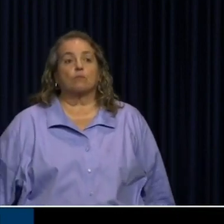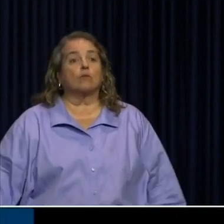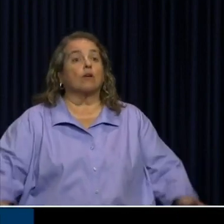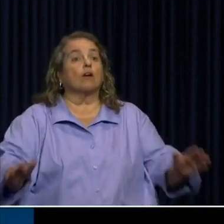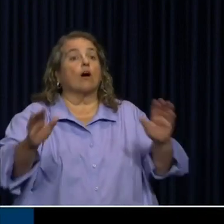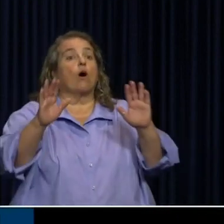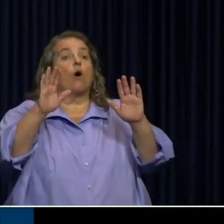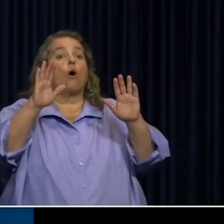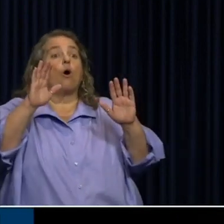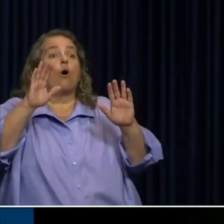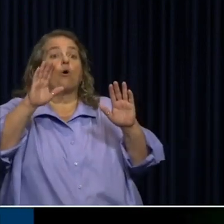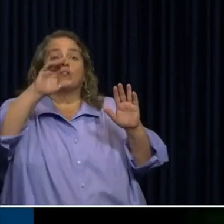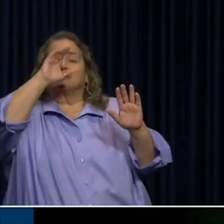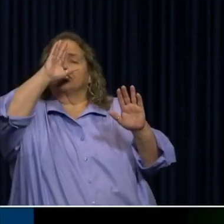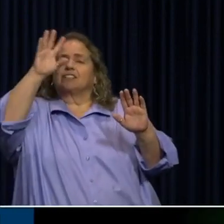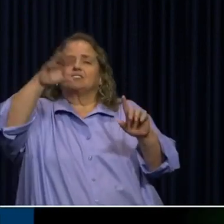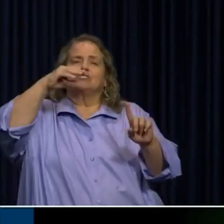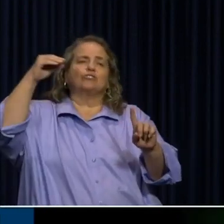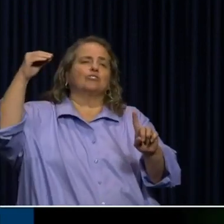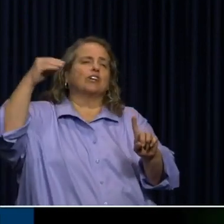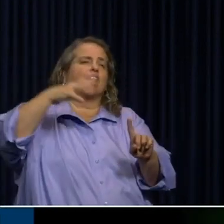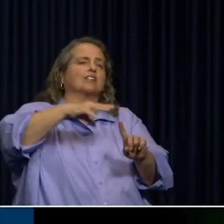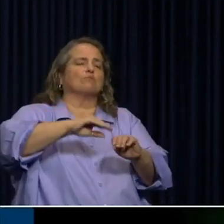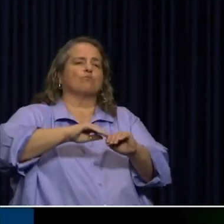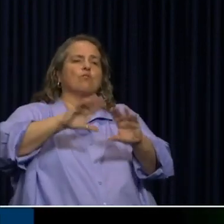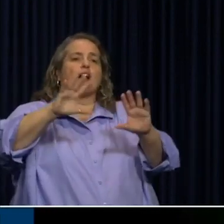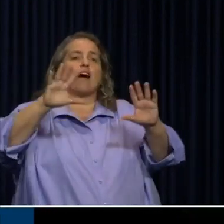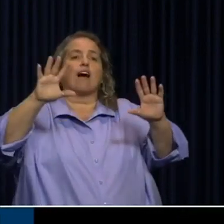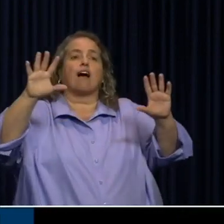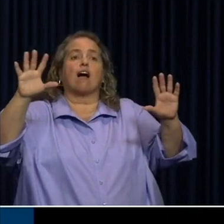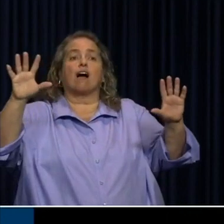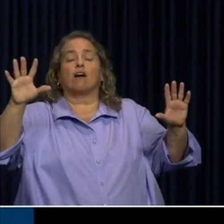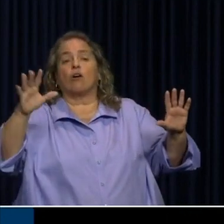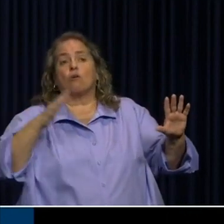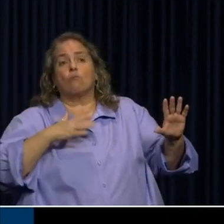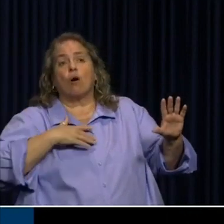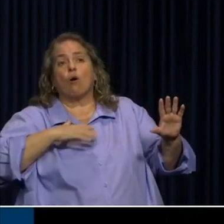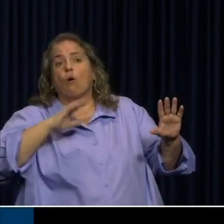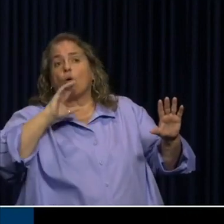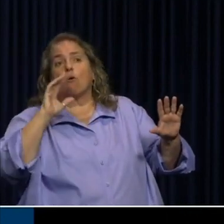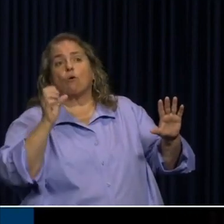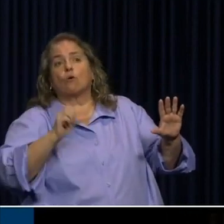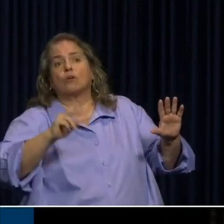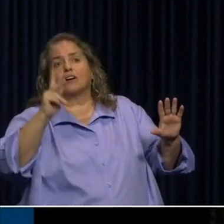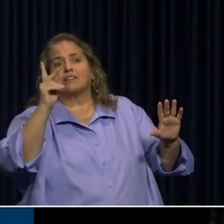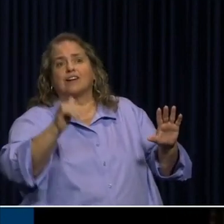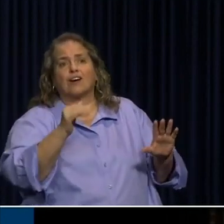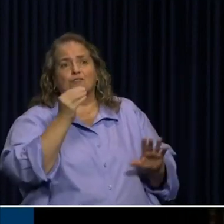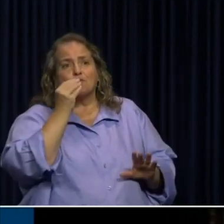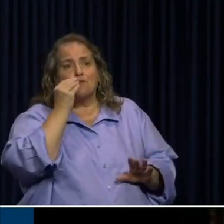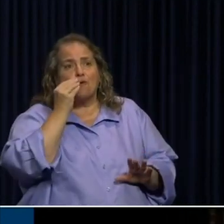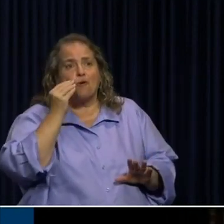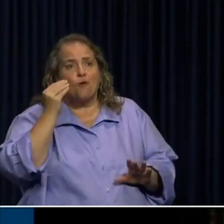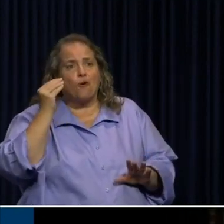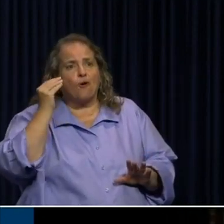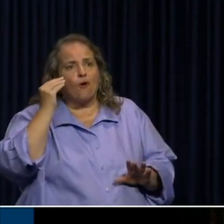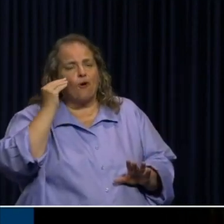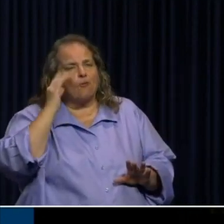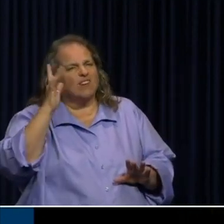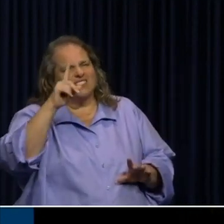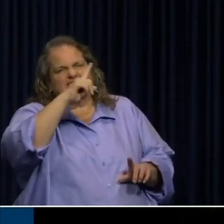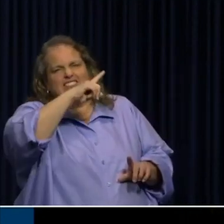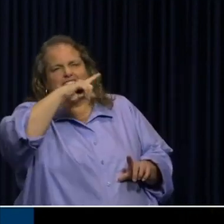Oh, the sun shines bright on my old Kentucky home. 'Tis